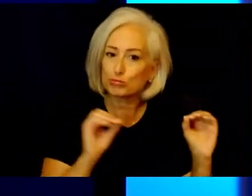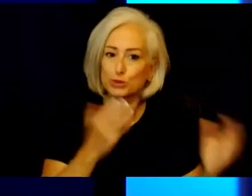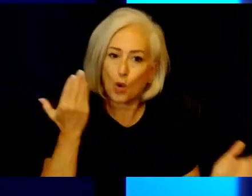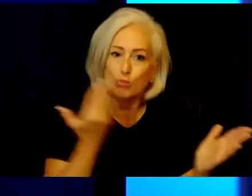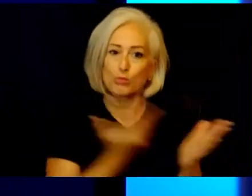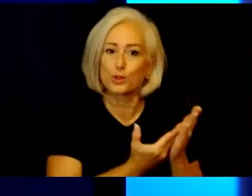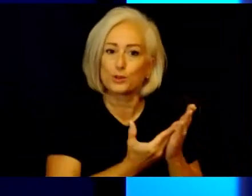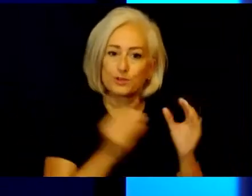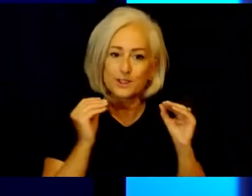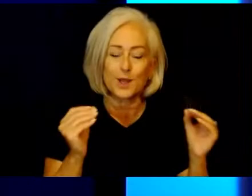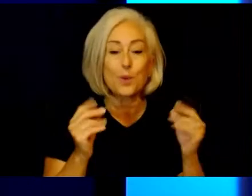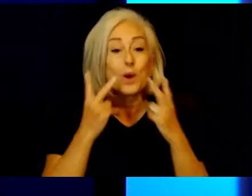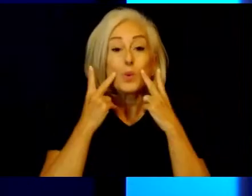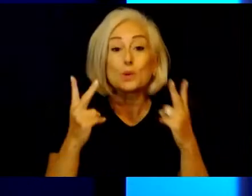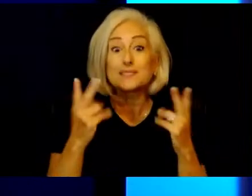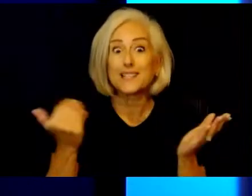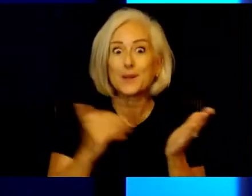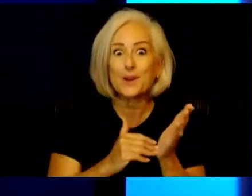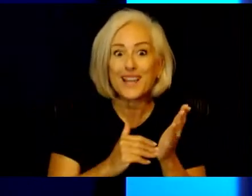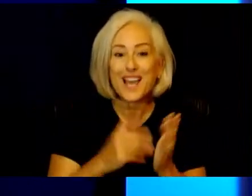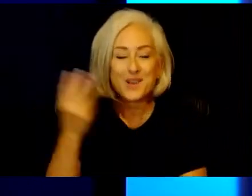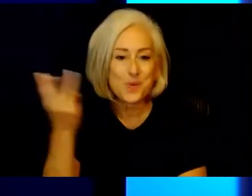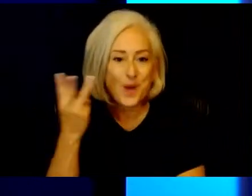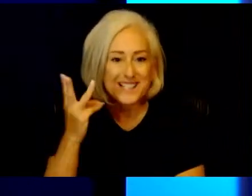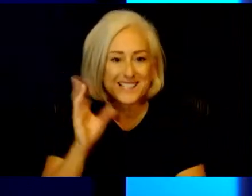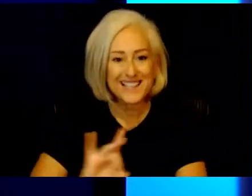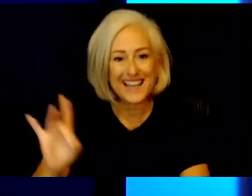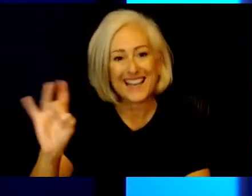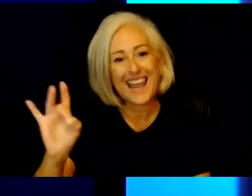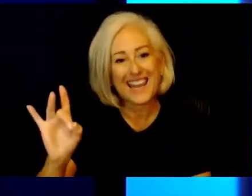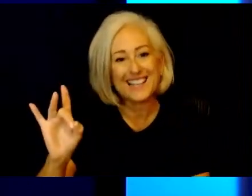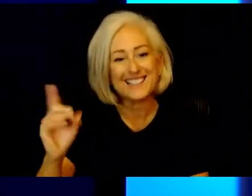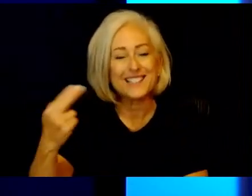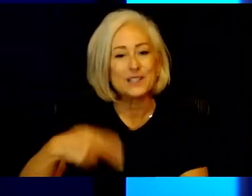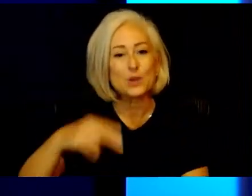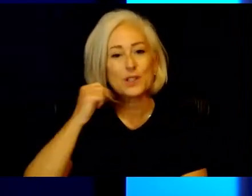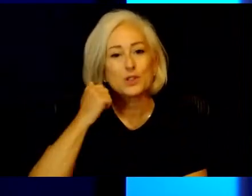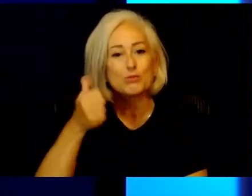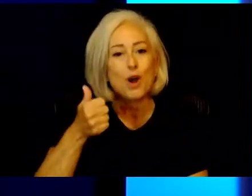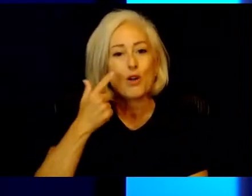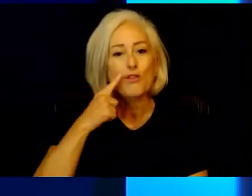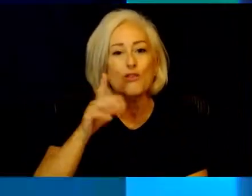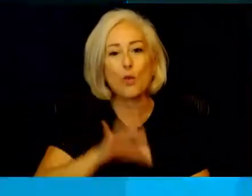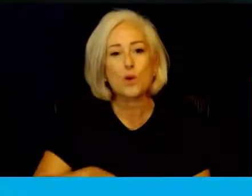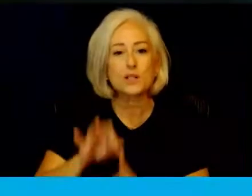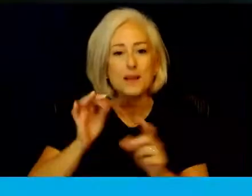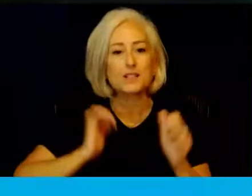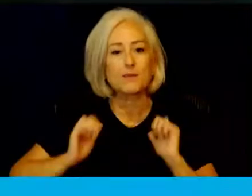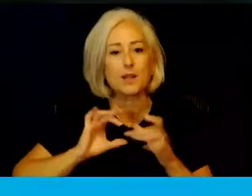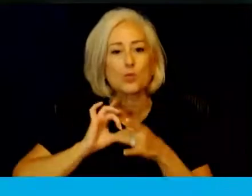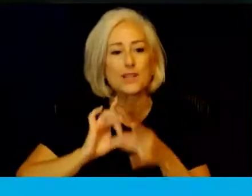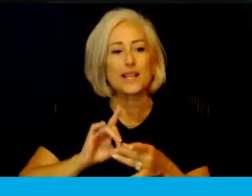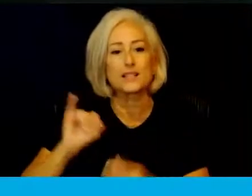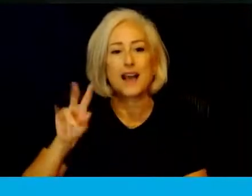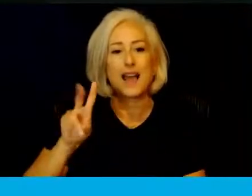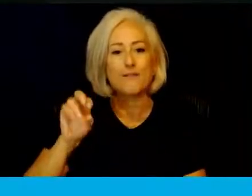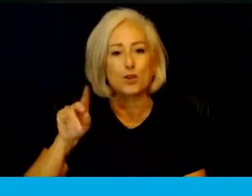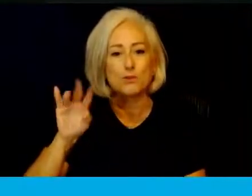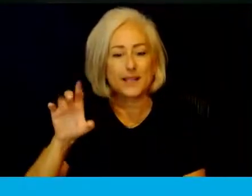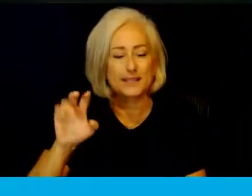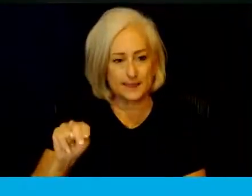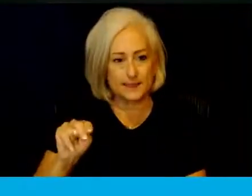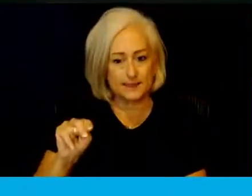here live on Wednesday at 8 a.m. and join us tomorrow for that broadcast on ivermectin. You asked and we answered.